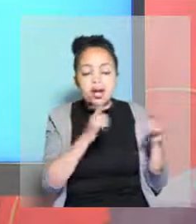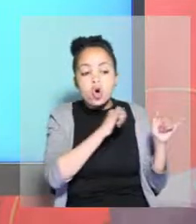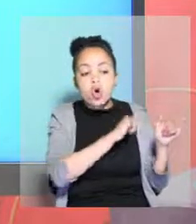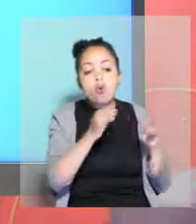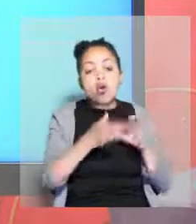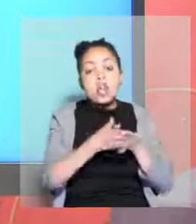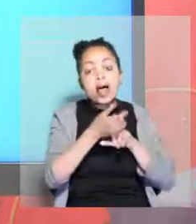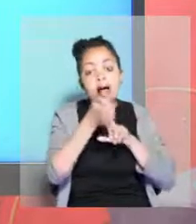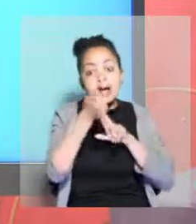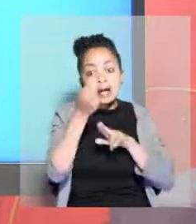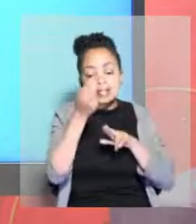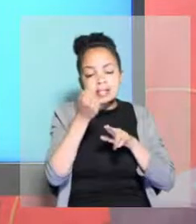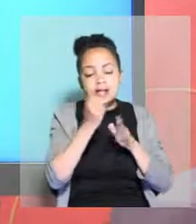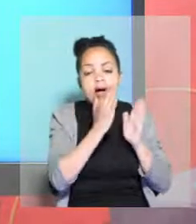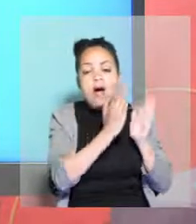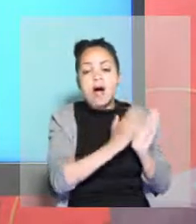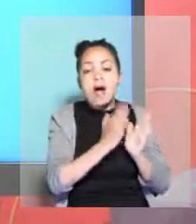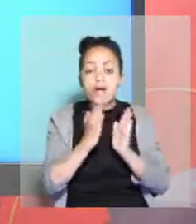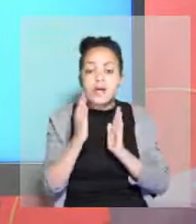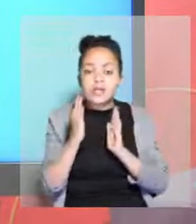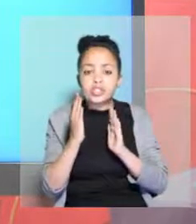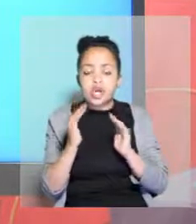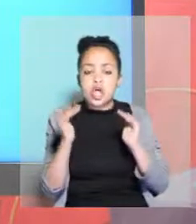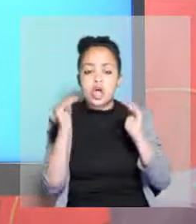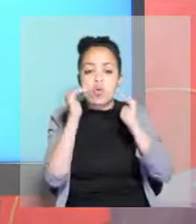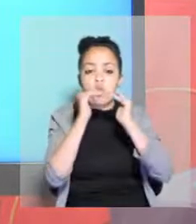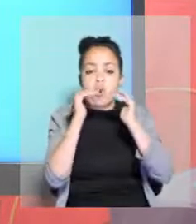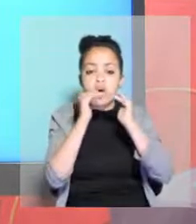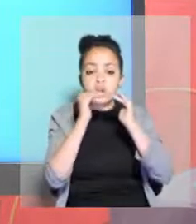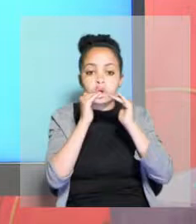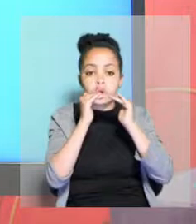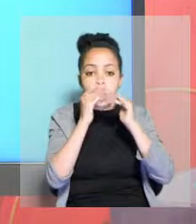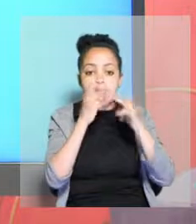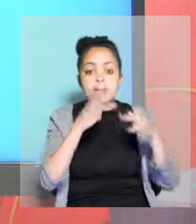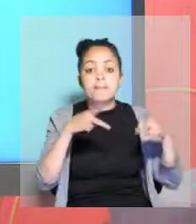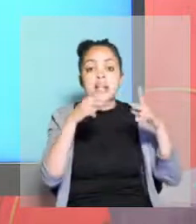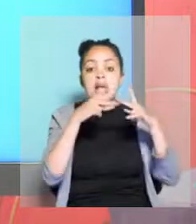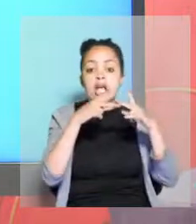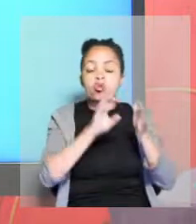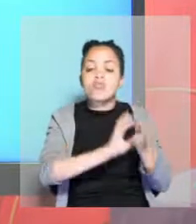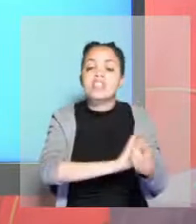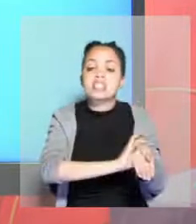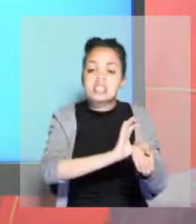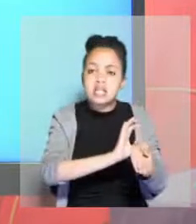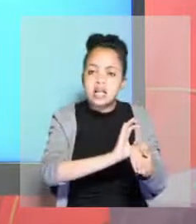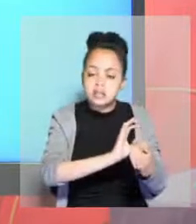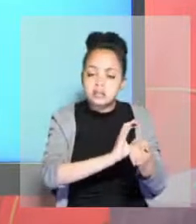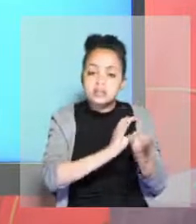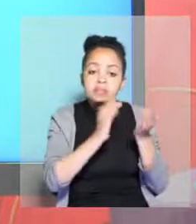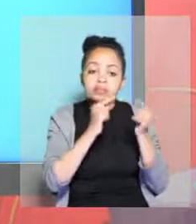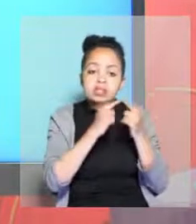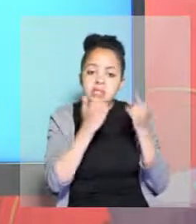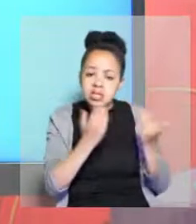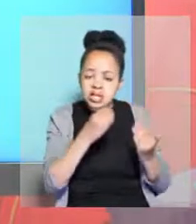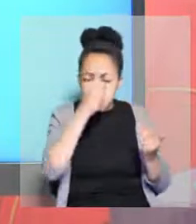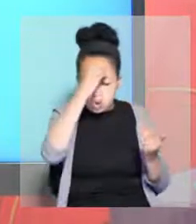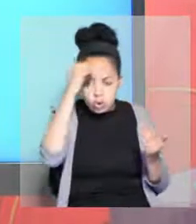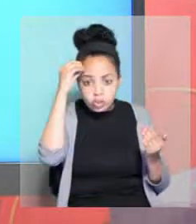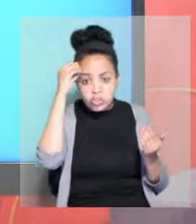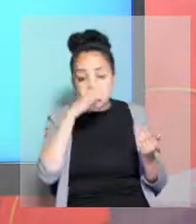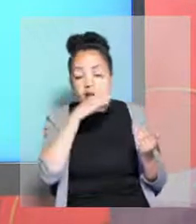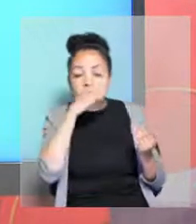homologous pair become arranged at equatorial plate of the cell, still the